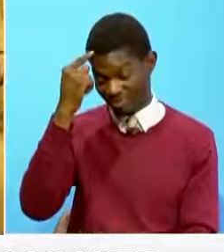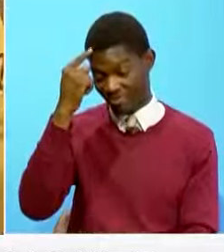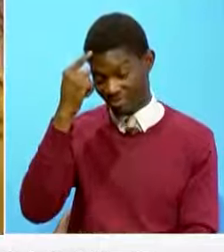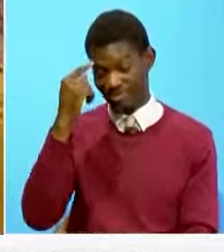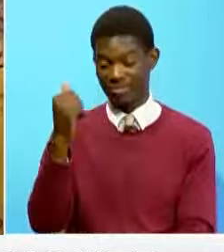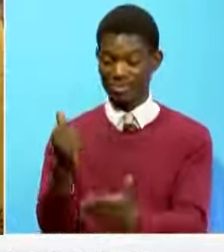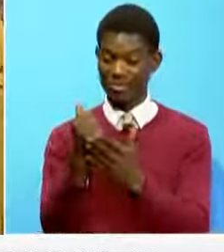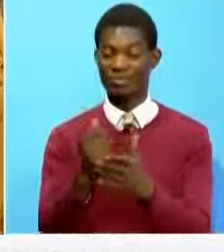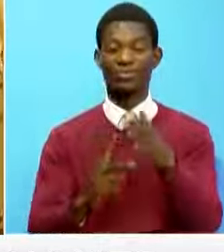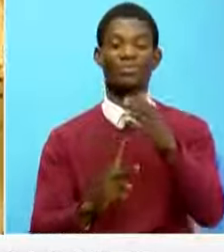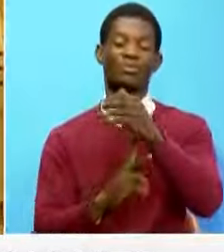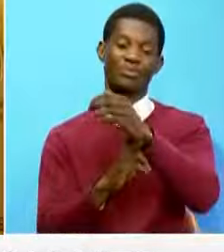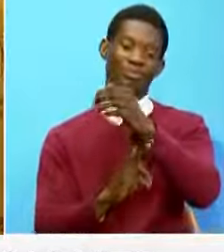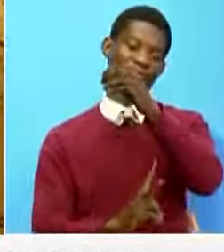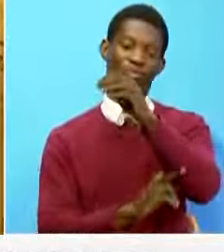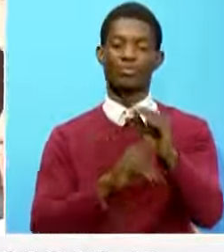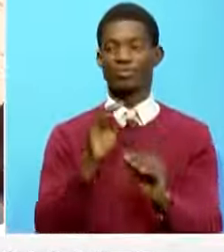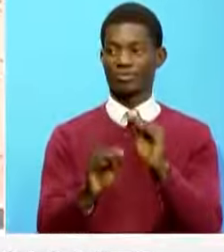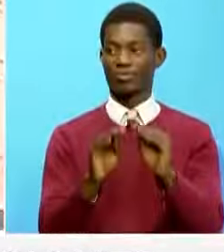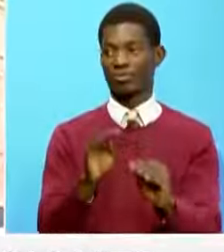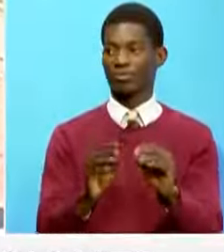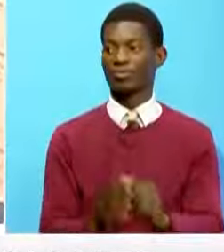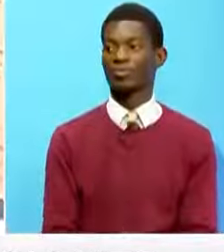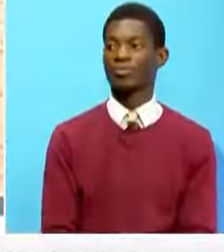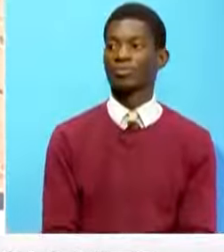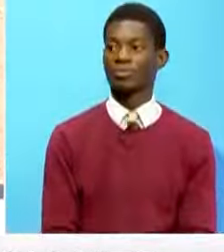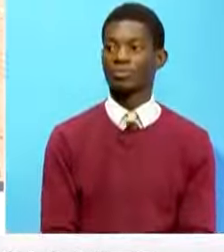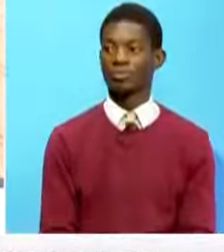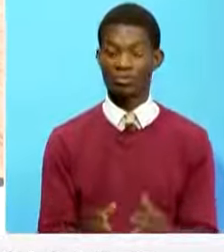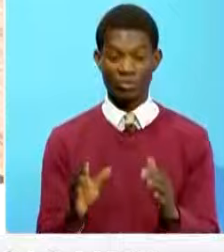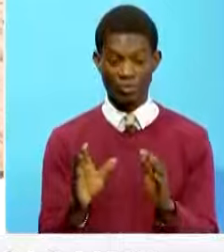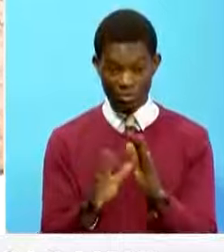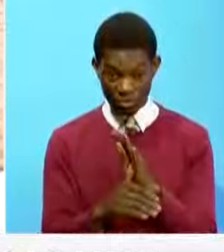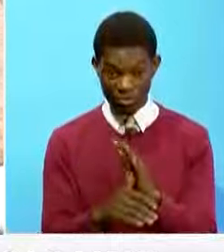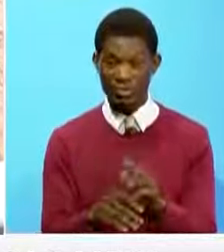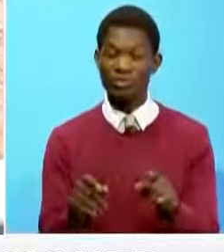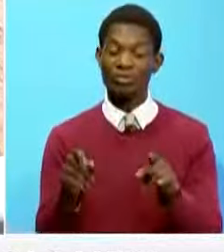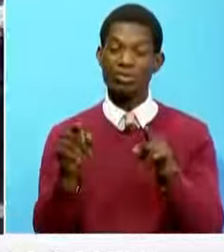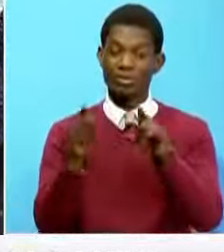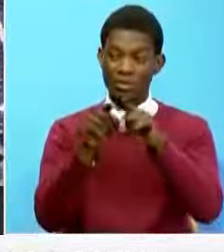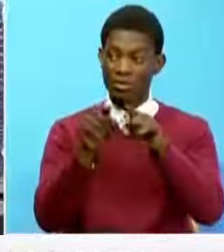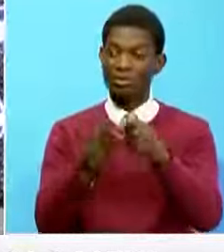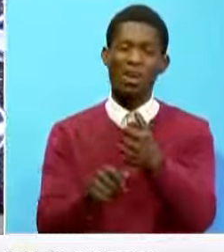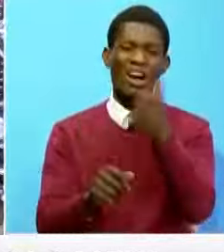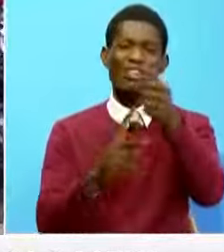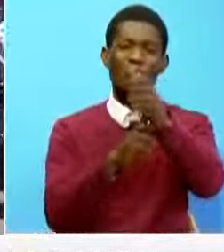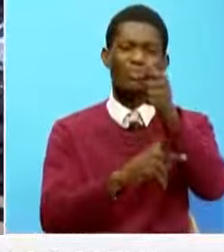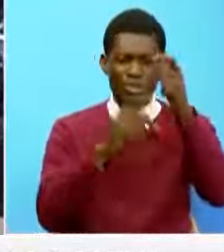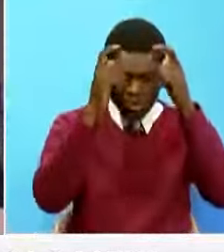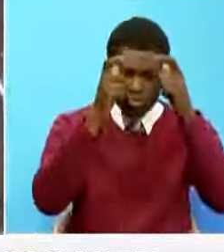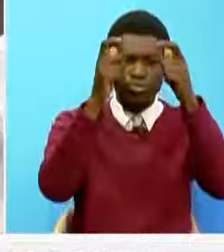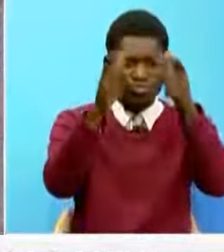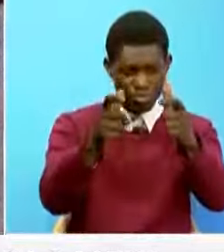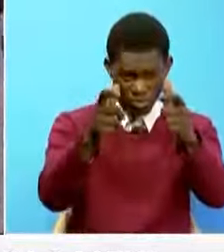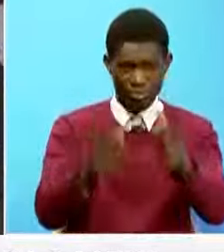Mr. Melupi and the delegation later proceeded to Luwingu, where another Akro bridge was commissioned at Solo. Nkweto Ngoshe